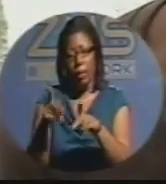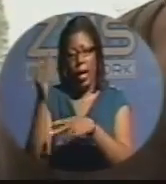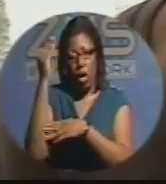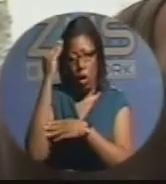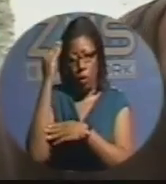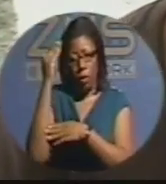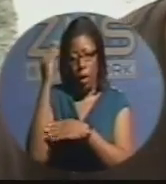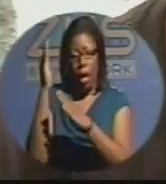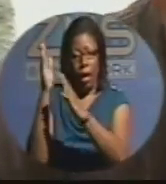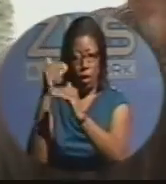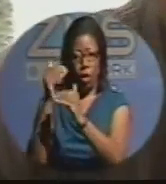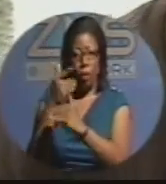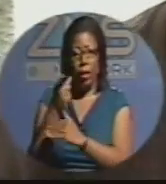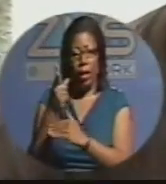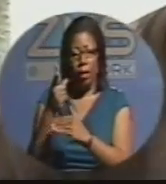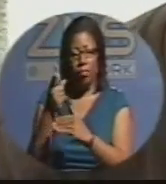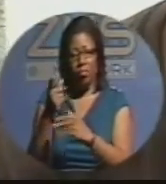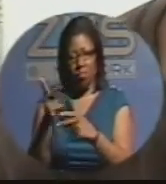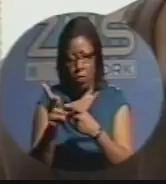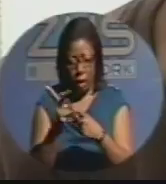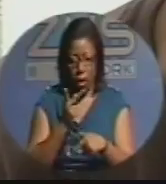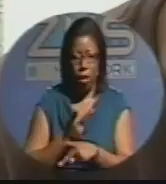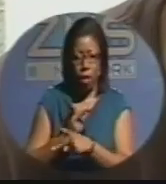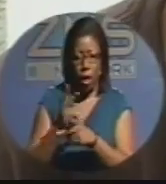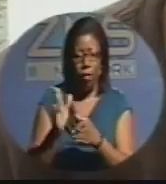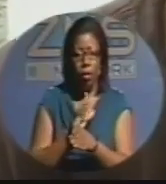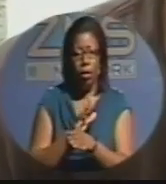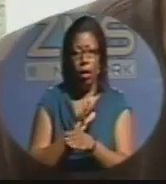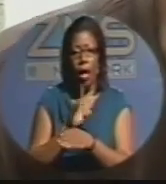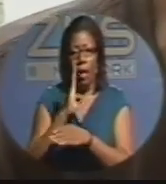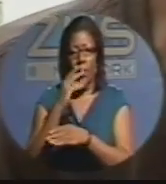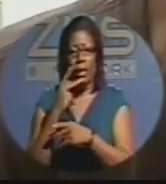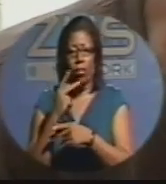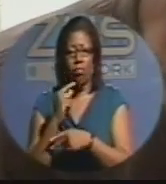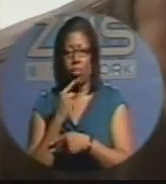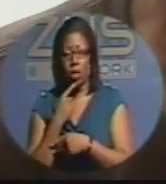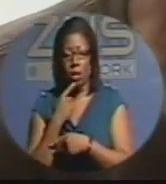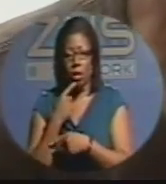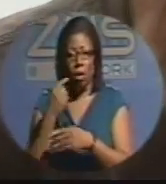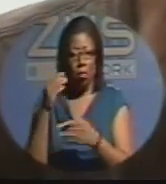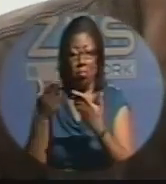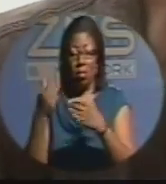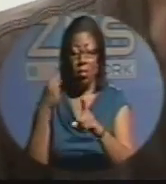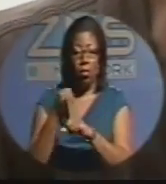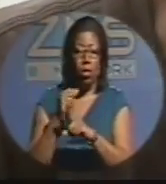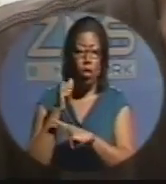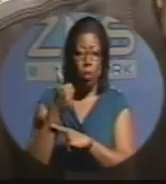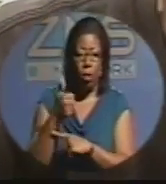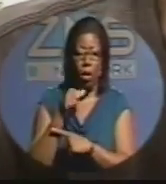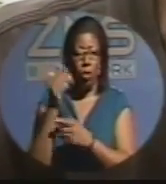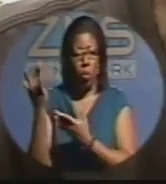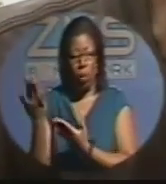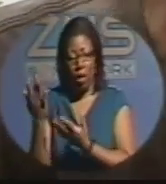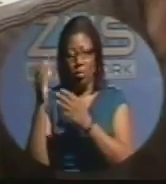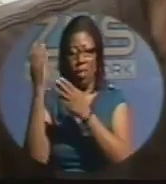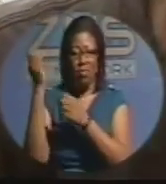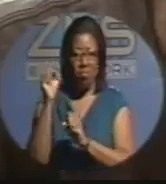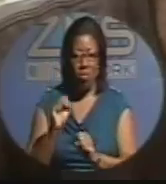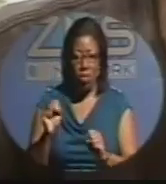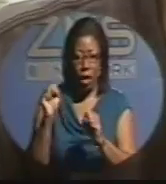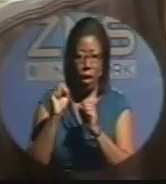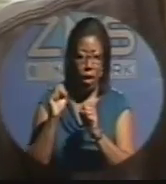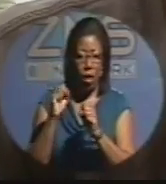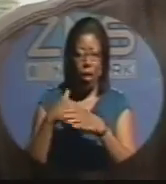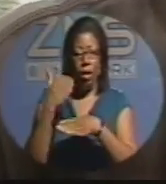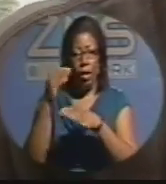take a precaution and let's take this thing serious, because you never know, it could hit us tomorrow, you know, instead of waiting until Saturday for the next